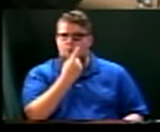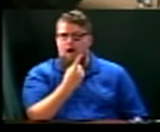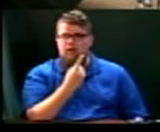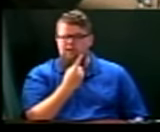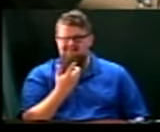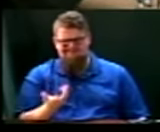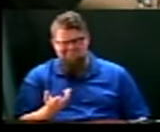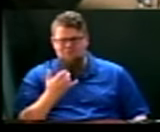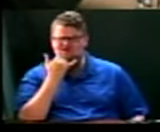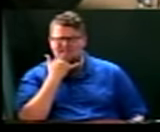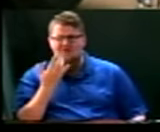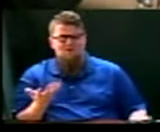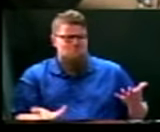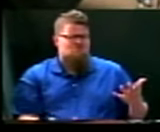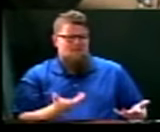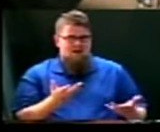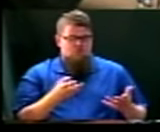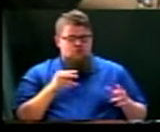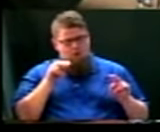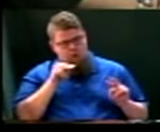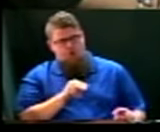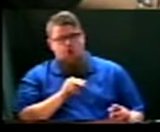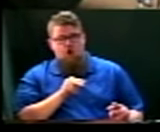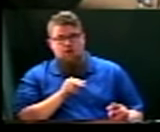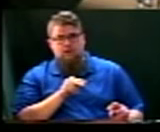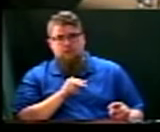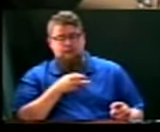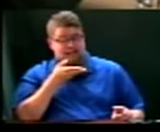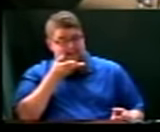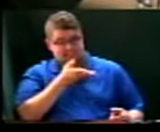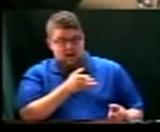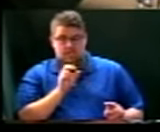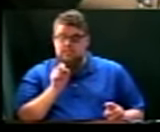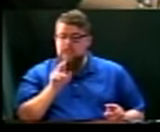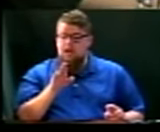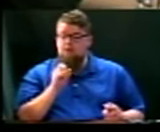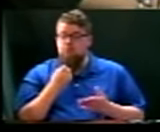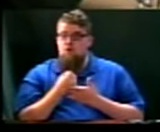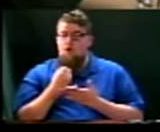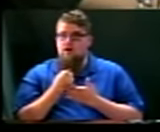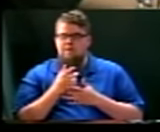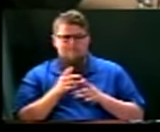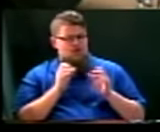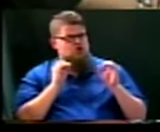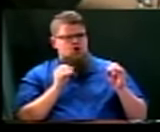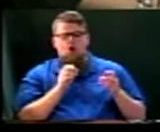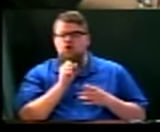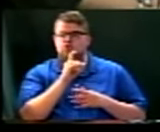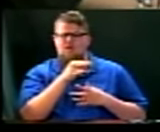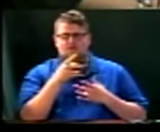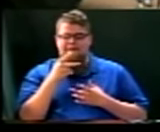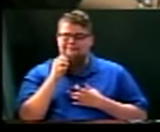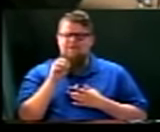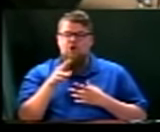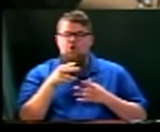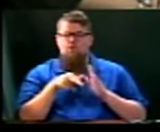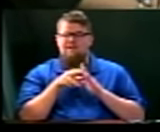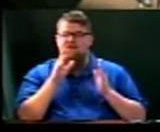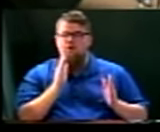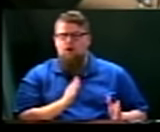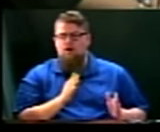could be wrong? I went to look. There were my self scores, but there was no score from a peer reviewer, and there was